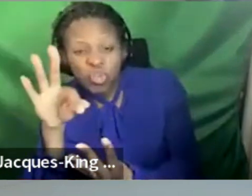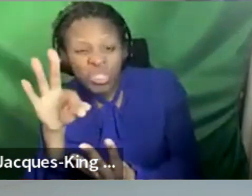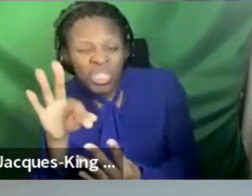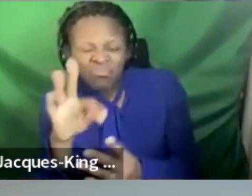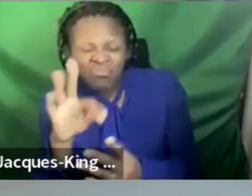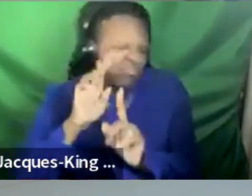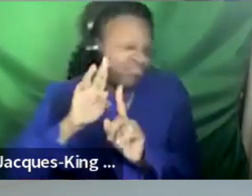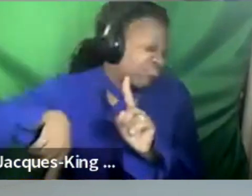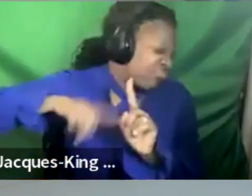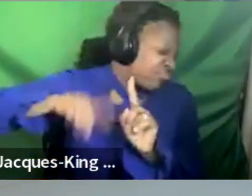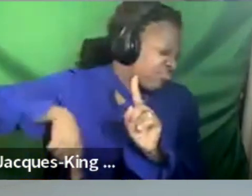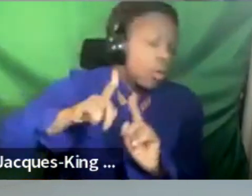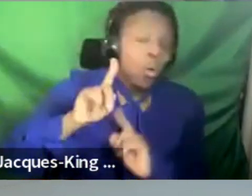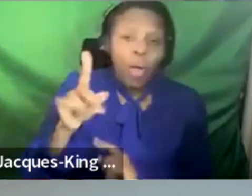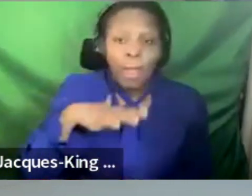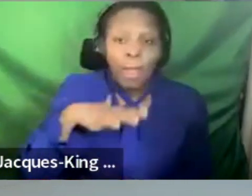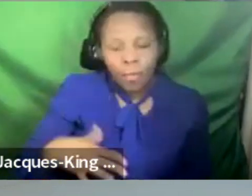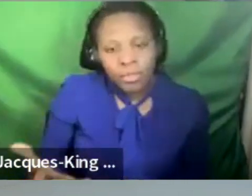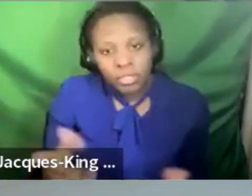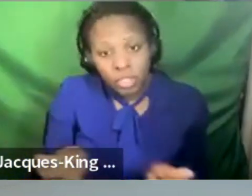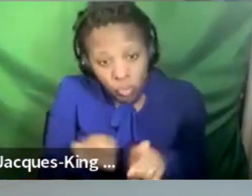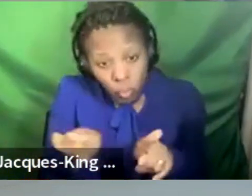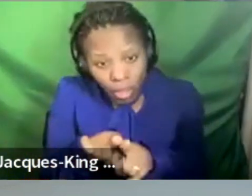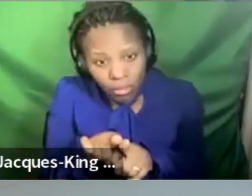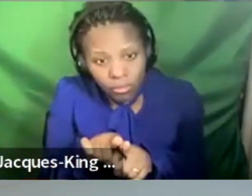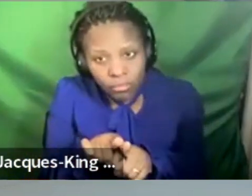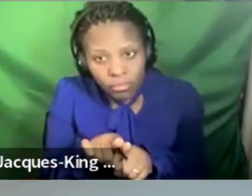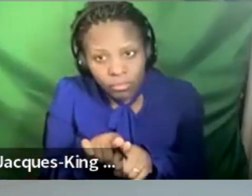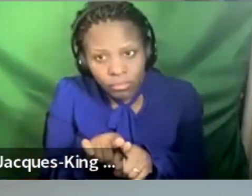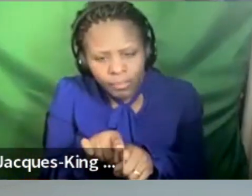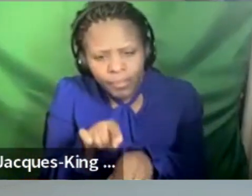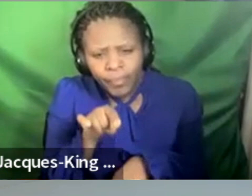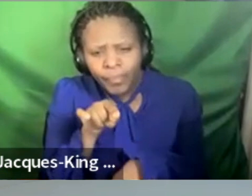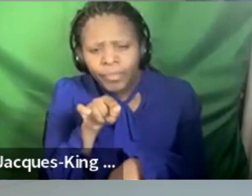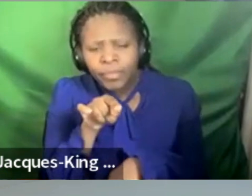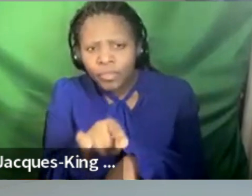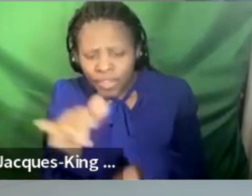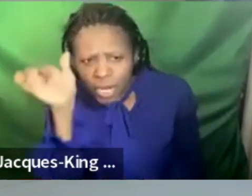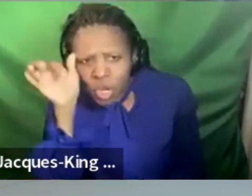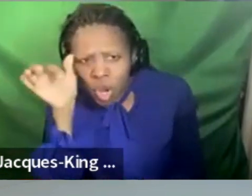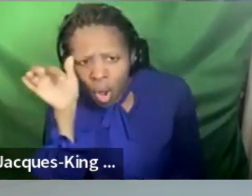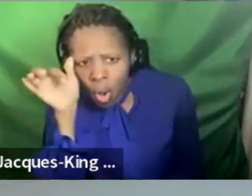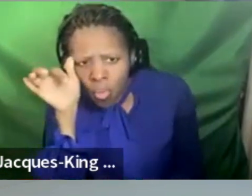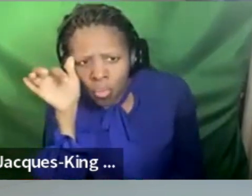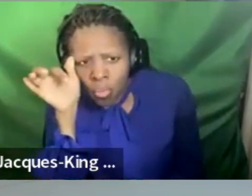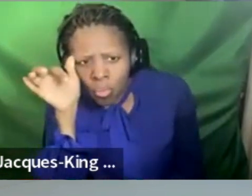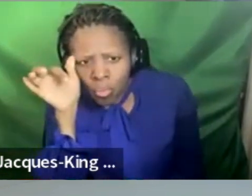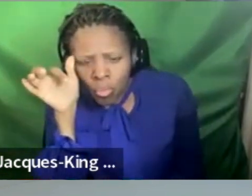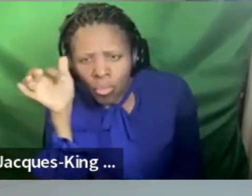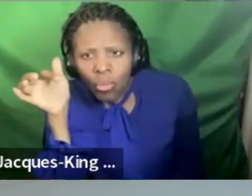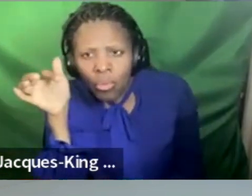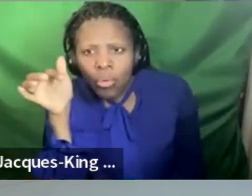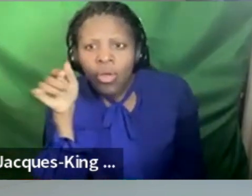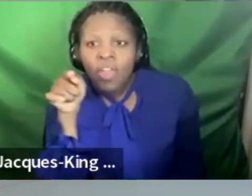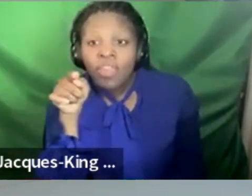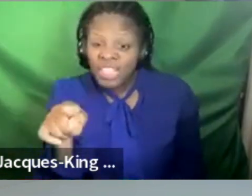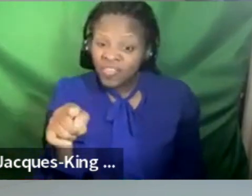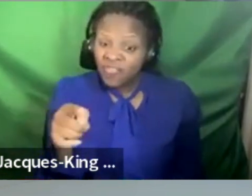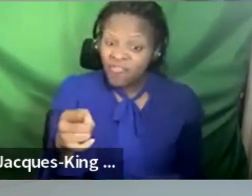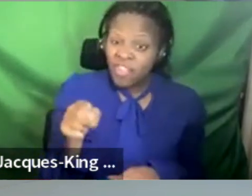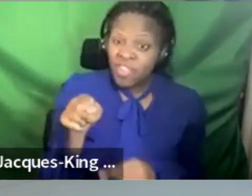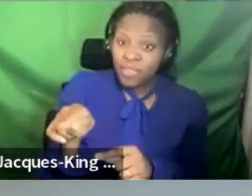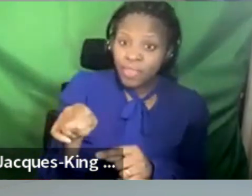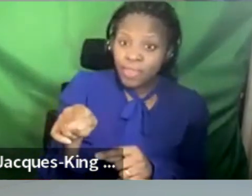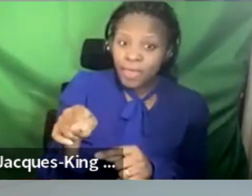People are choosing not to see what they want to see. Because does he know? Right? Does he know? And is he just,